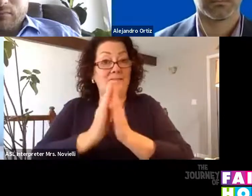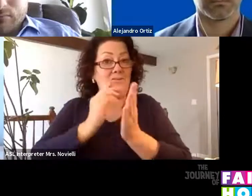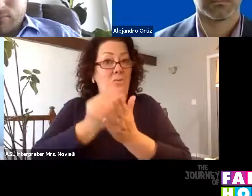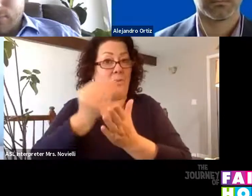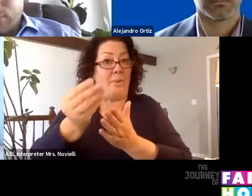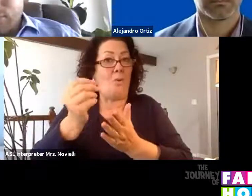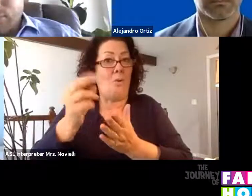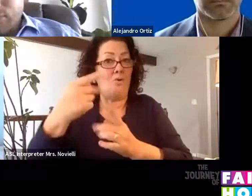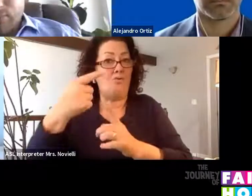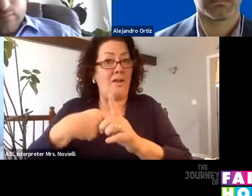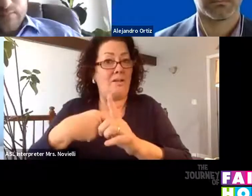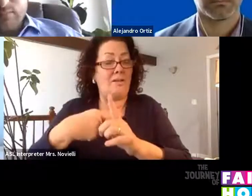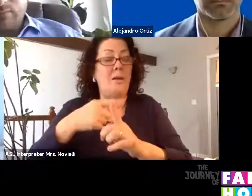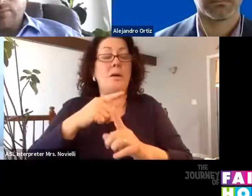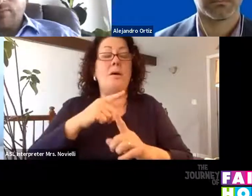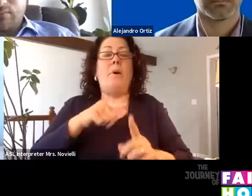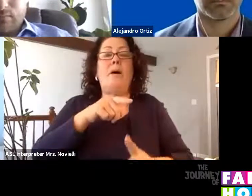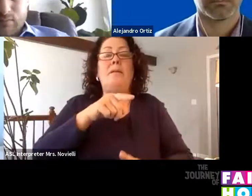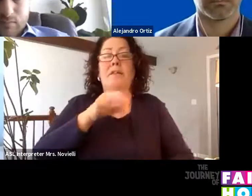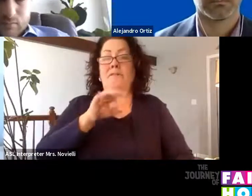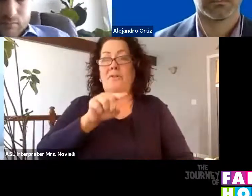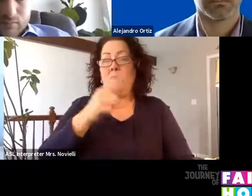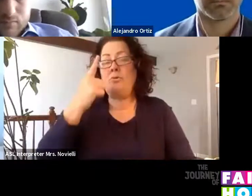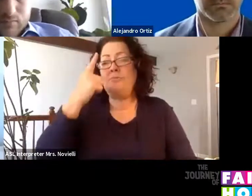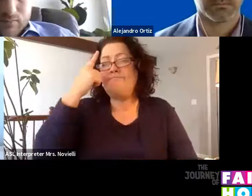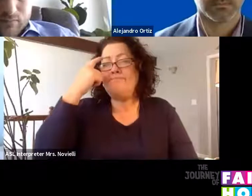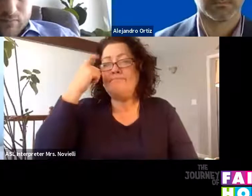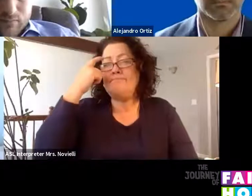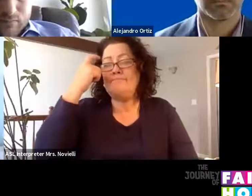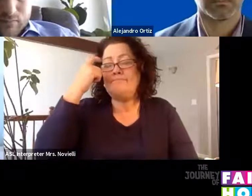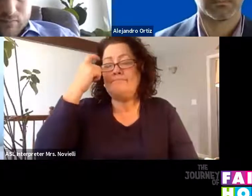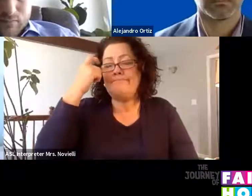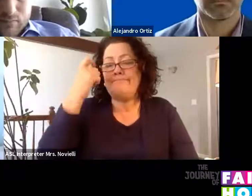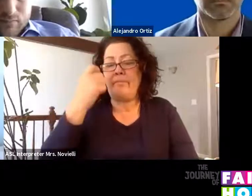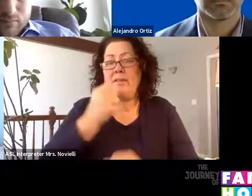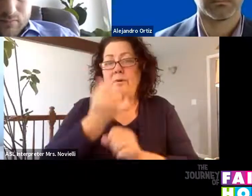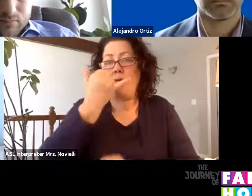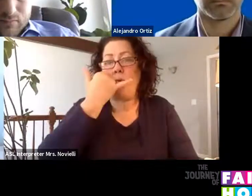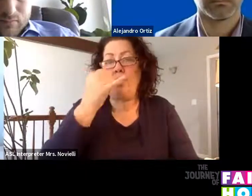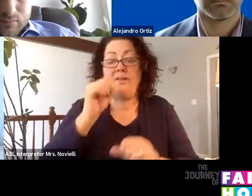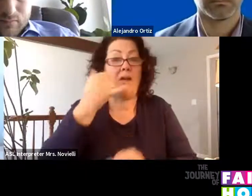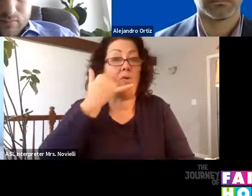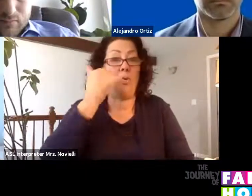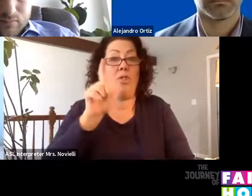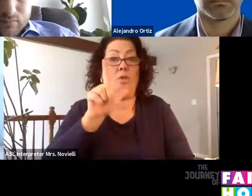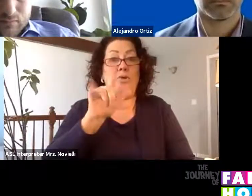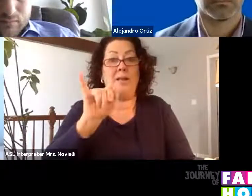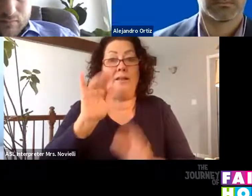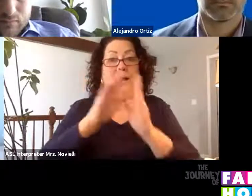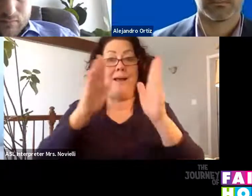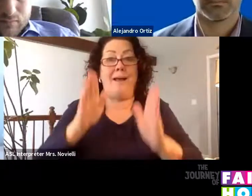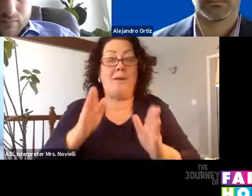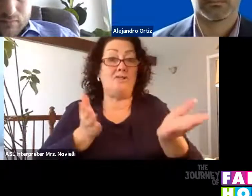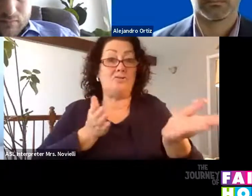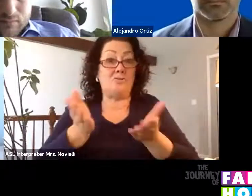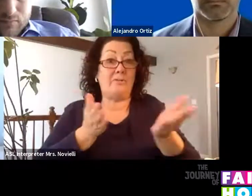you do suspect, make a few phone calls. There are, on Long Island, you can call the Long Island Housing Services. You can